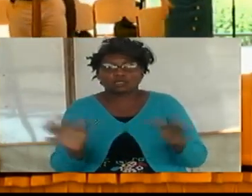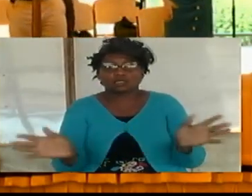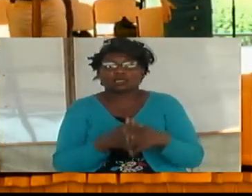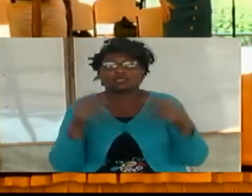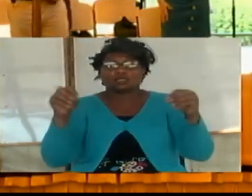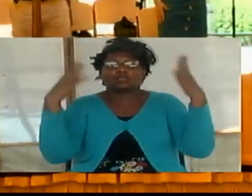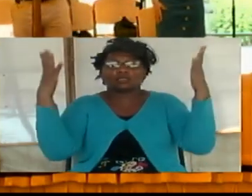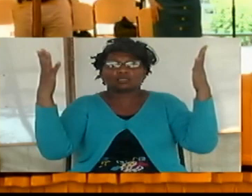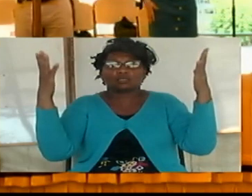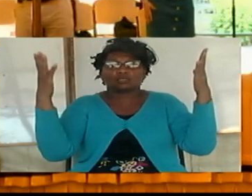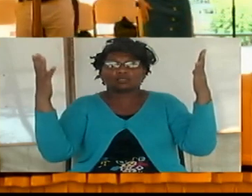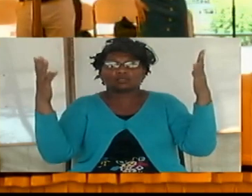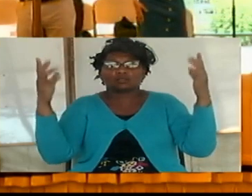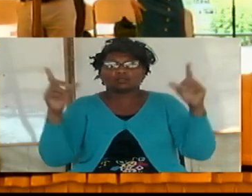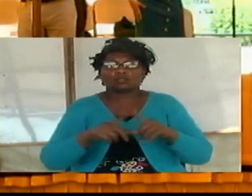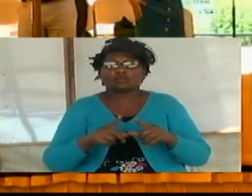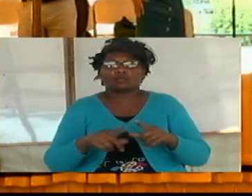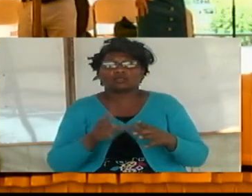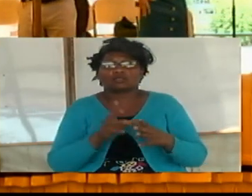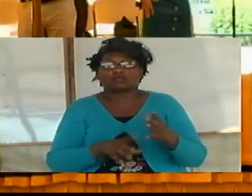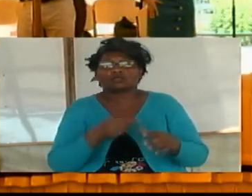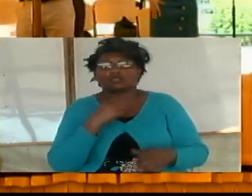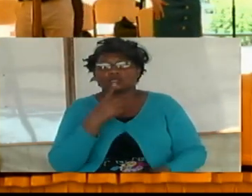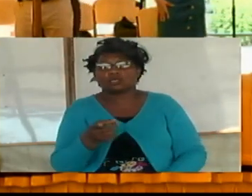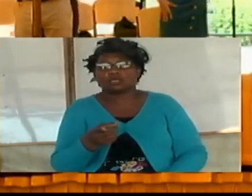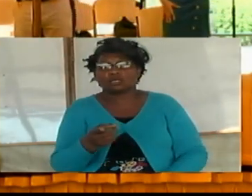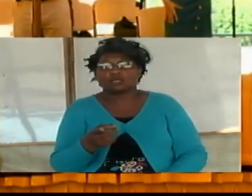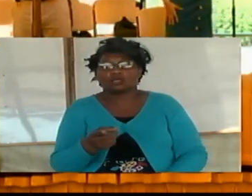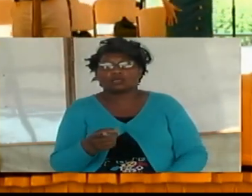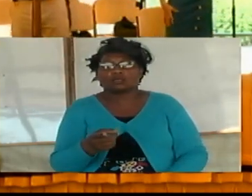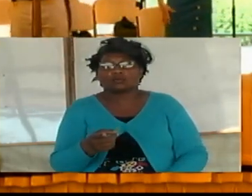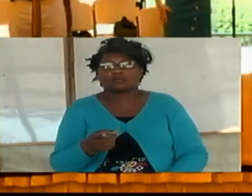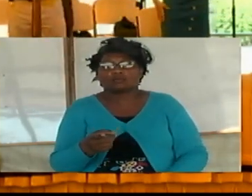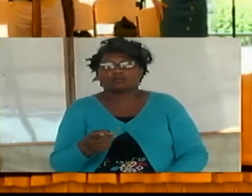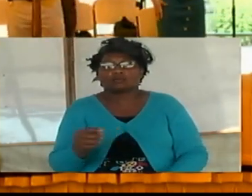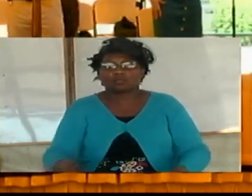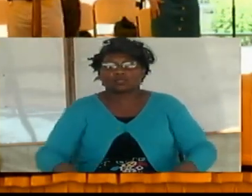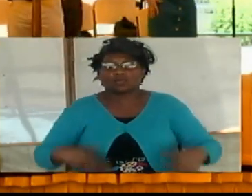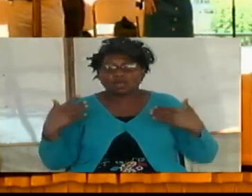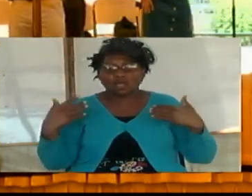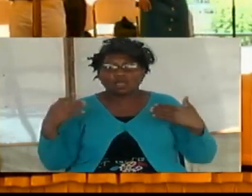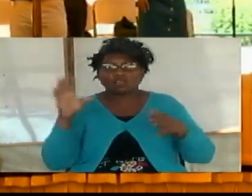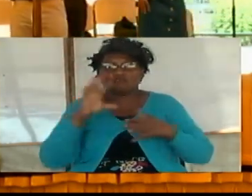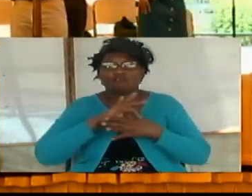Hallelujah. There's a look of scripture that says the life of the flesh